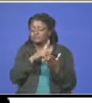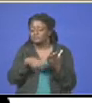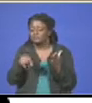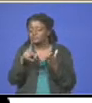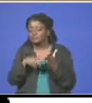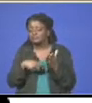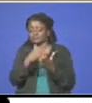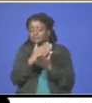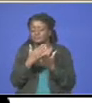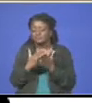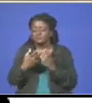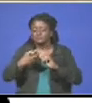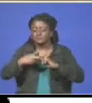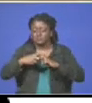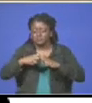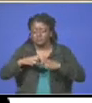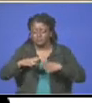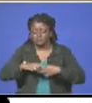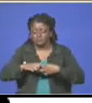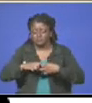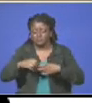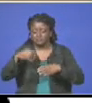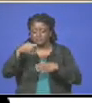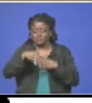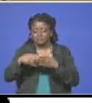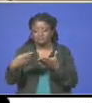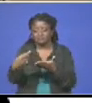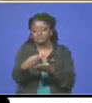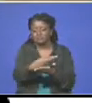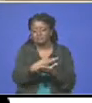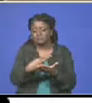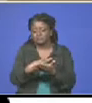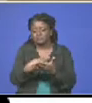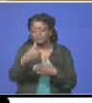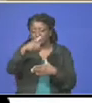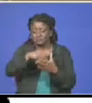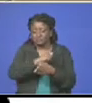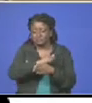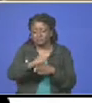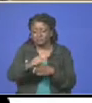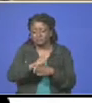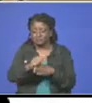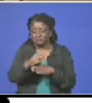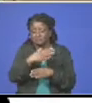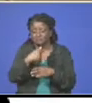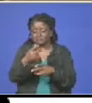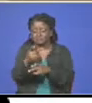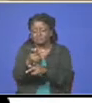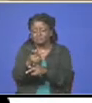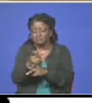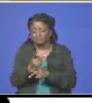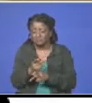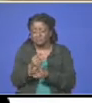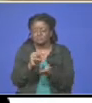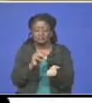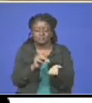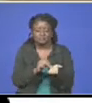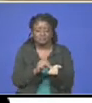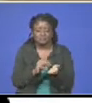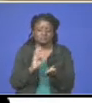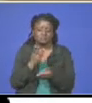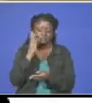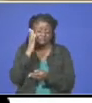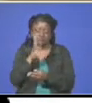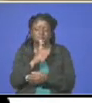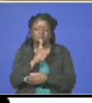of the problems in recruitment, in training, and retention. We're going to speak about access